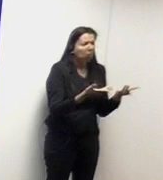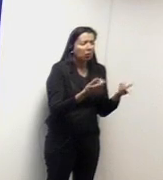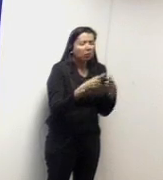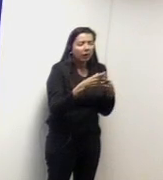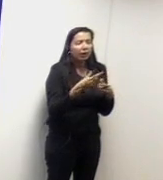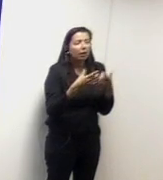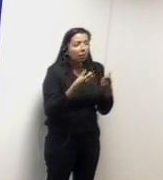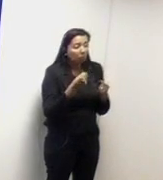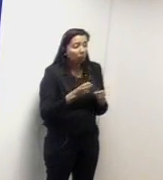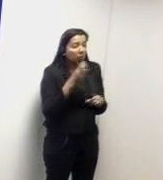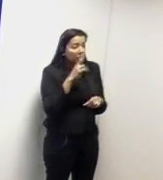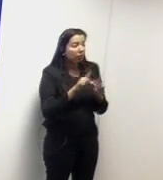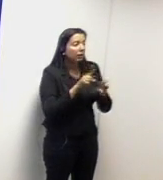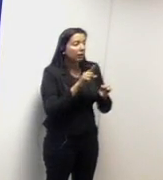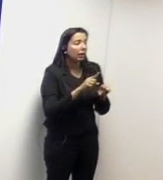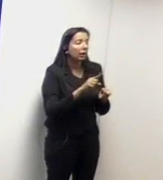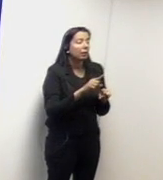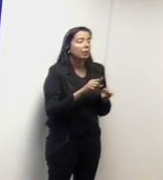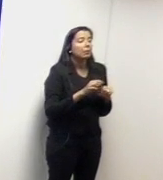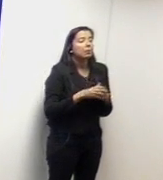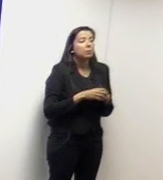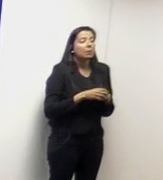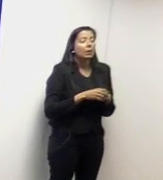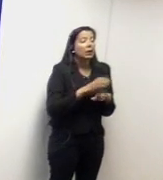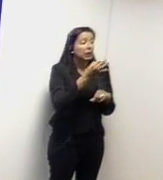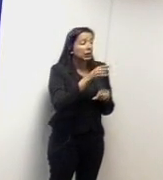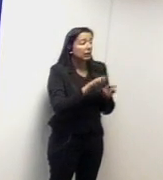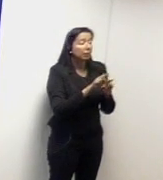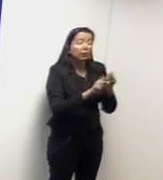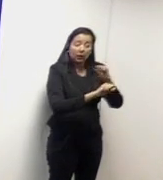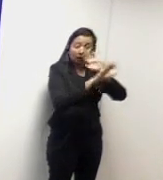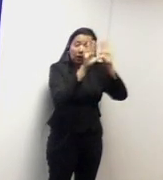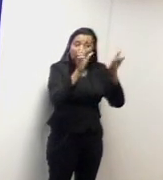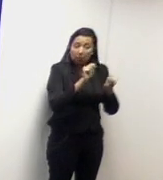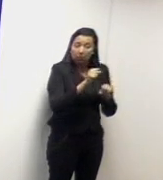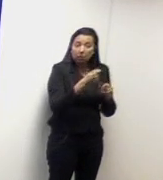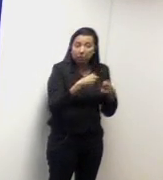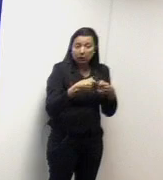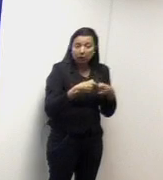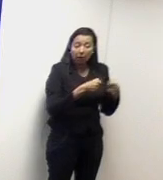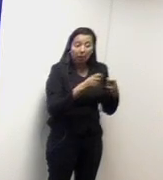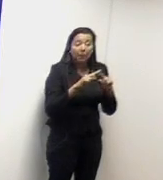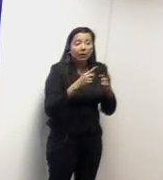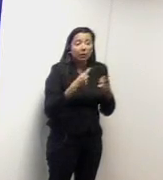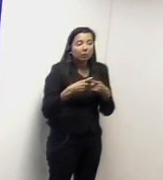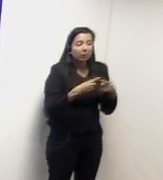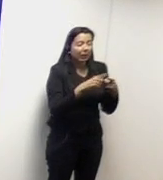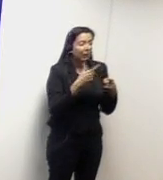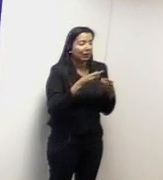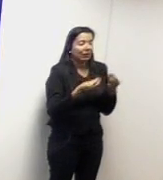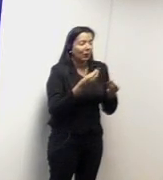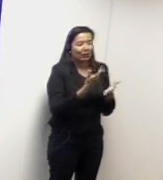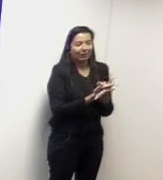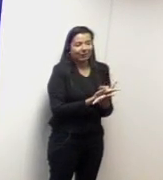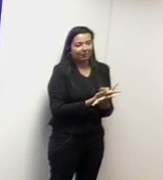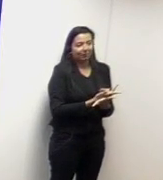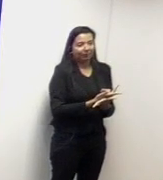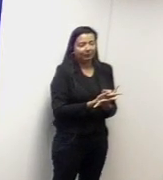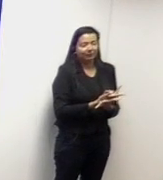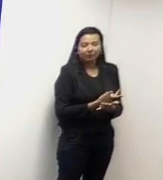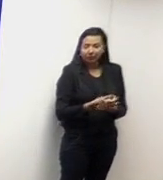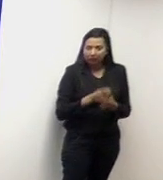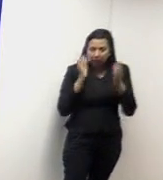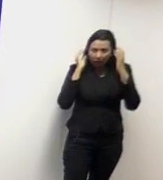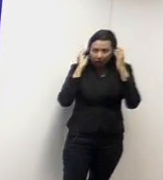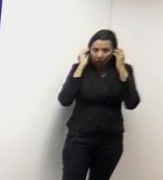very obvious. This should work. There's no reason this should not work. And when we do them, we usually see a short-term improvement. Well,